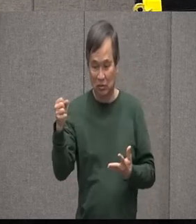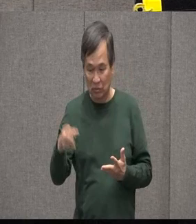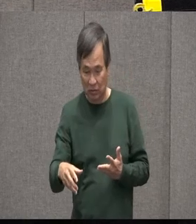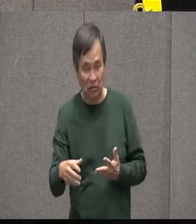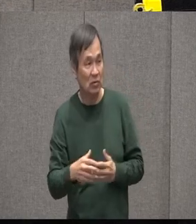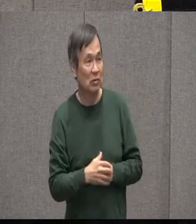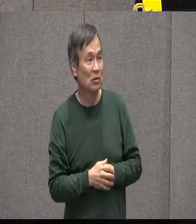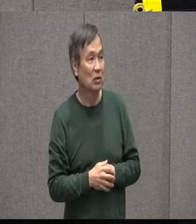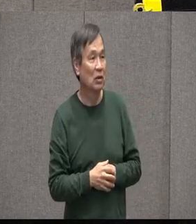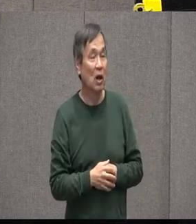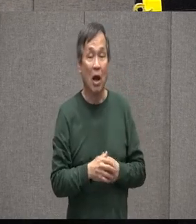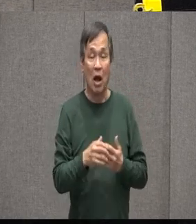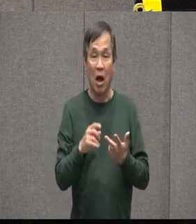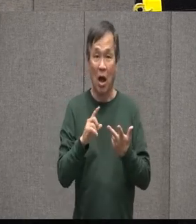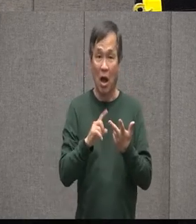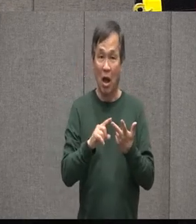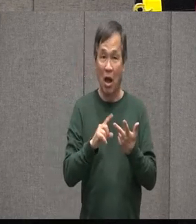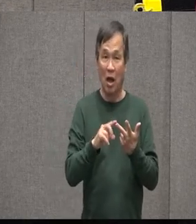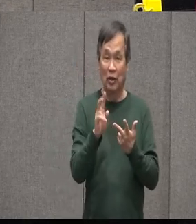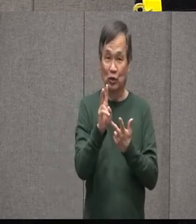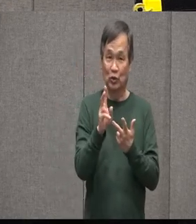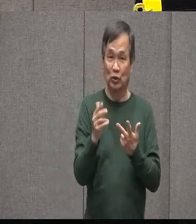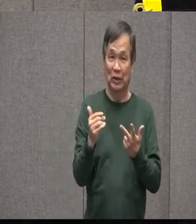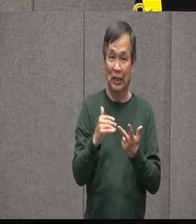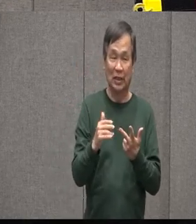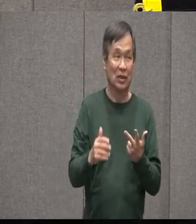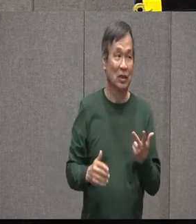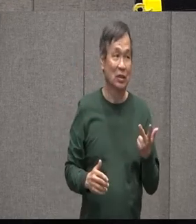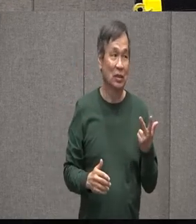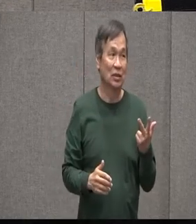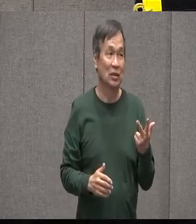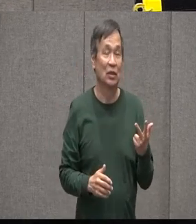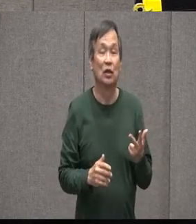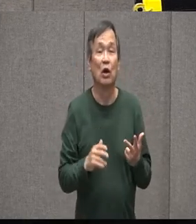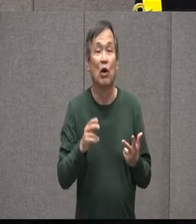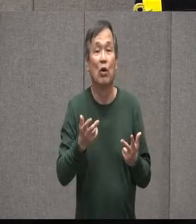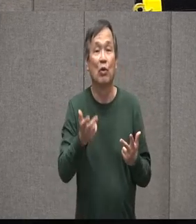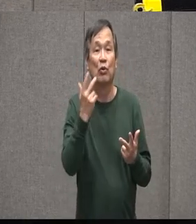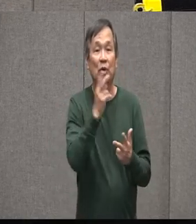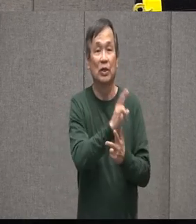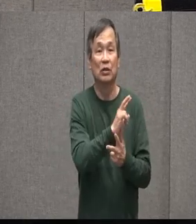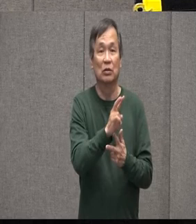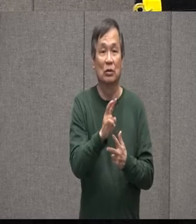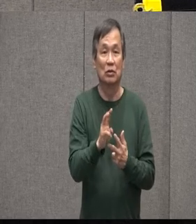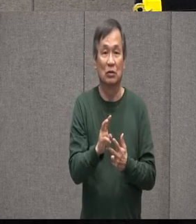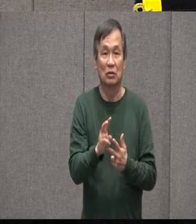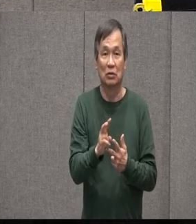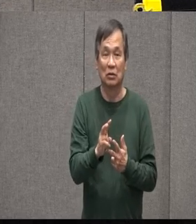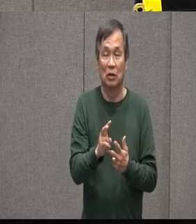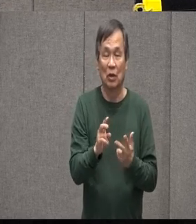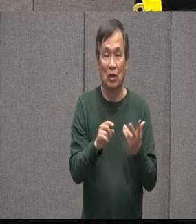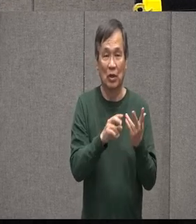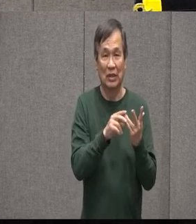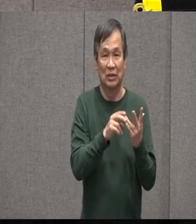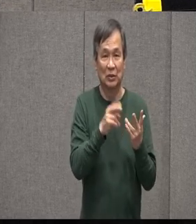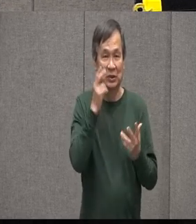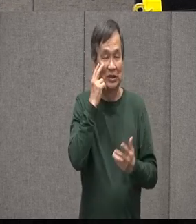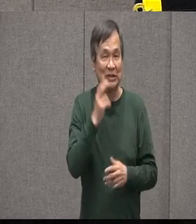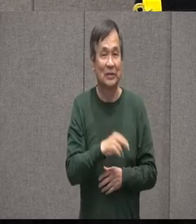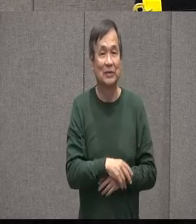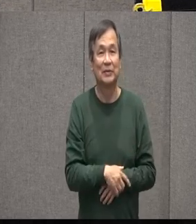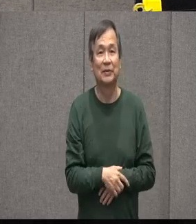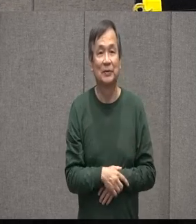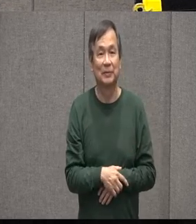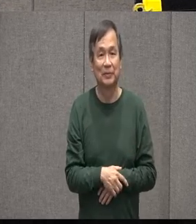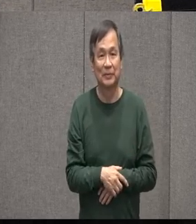All right. She got another two. I got another two. So since I have three twos, I'm gonna go ahead and re-roll my other dice to see if